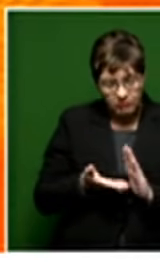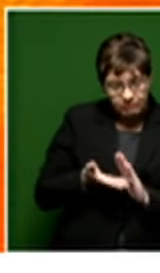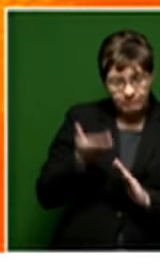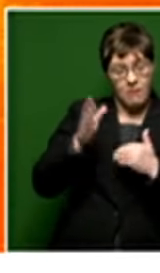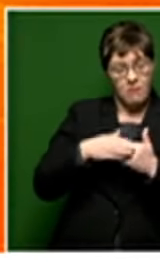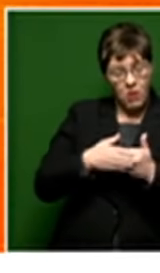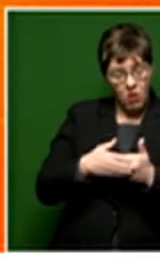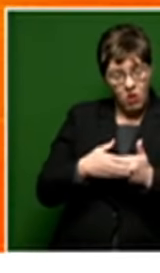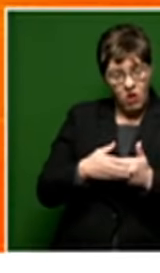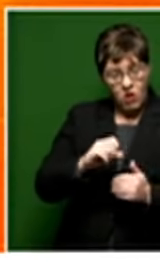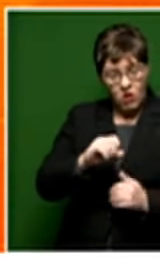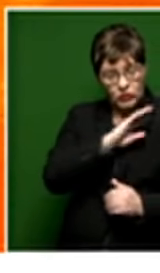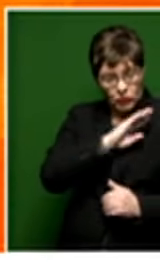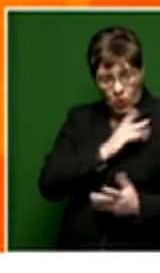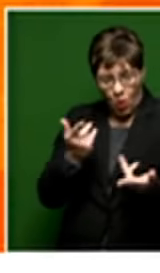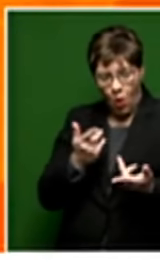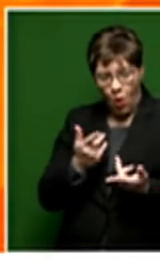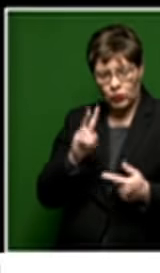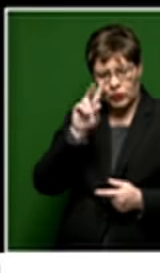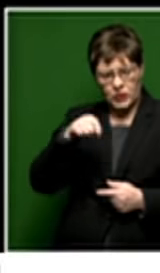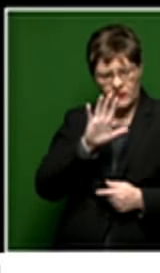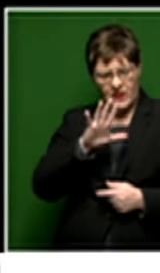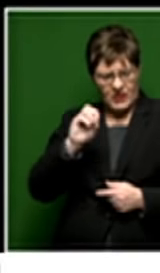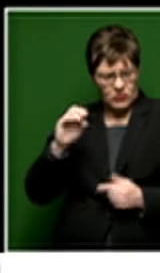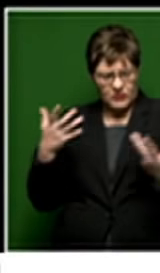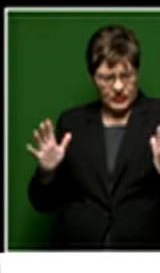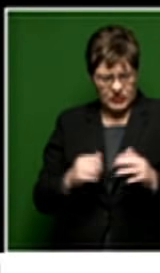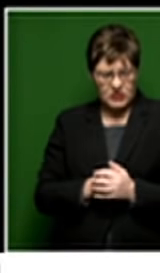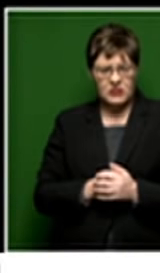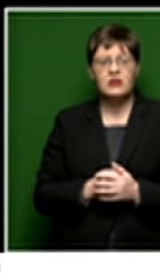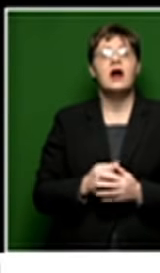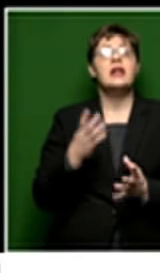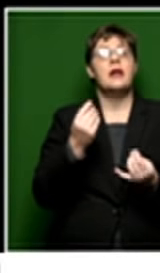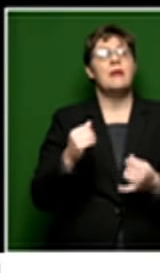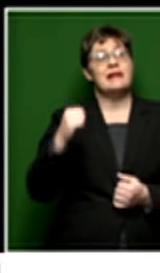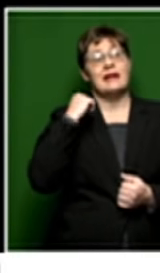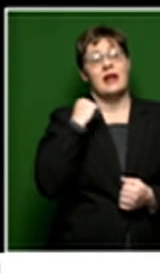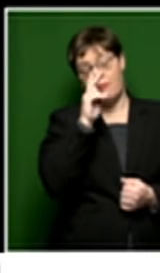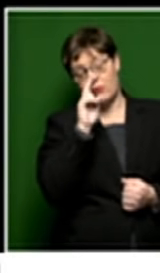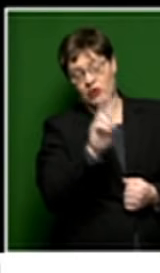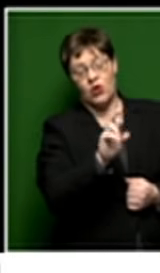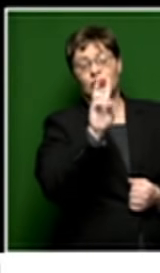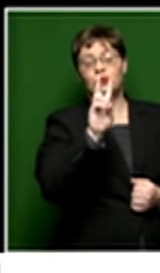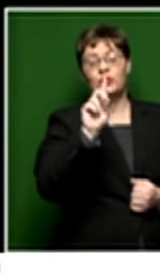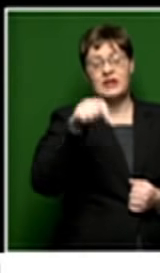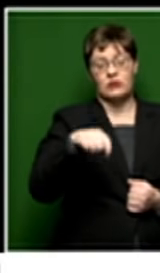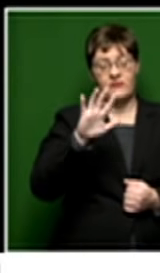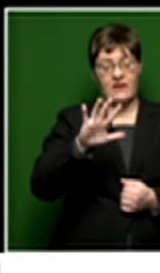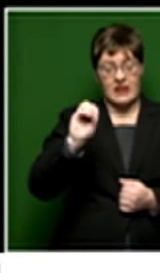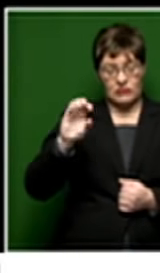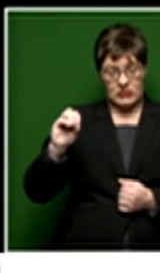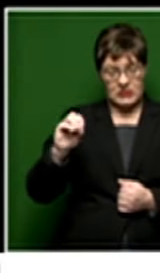is the situation in terms of numbers? And the numbers which were released yesterday, I saw it that is